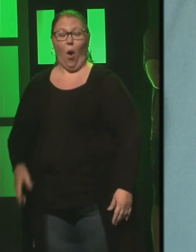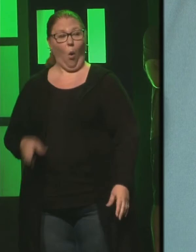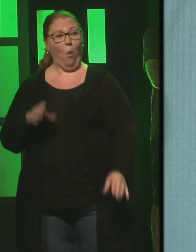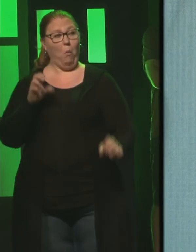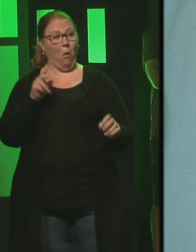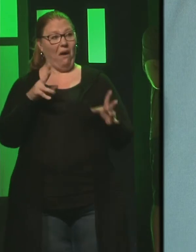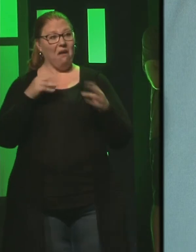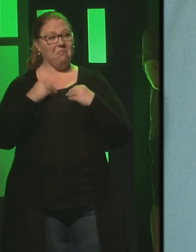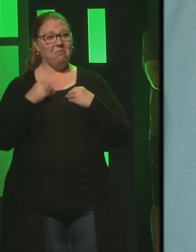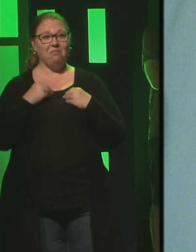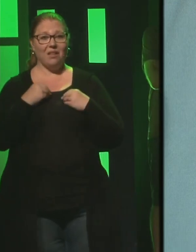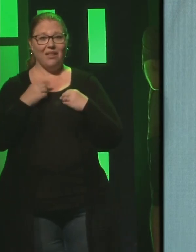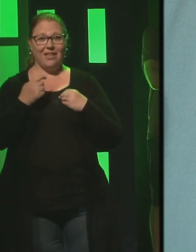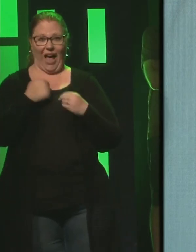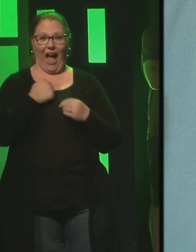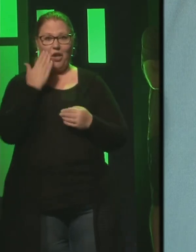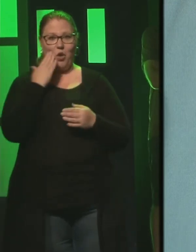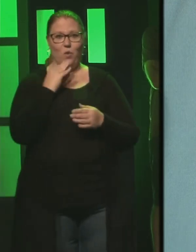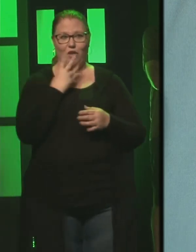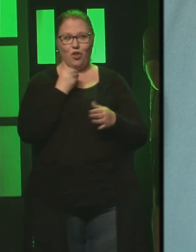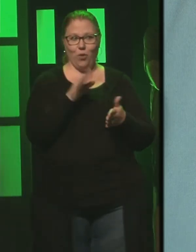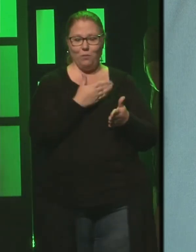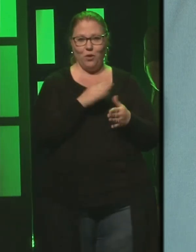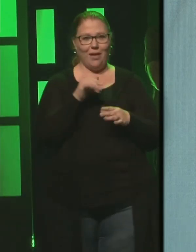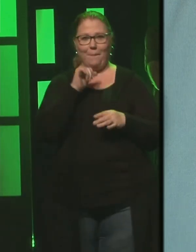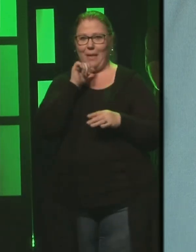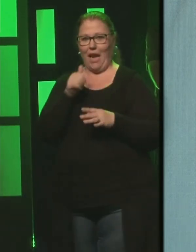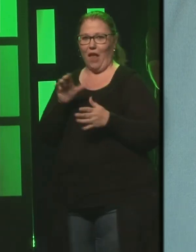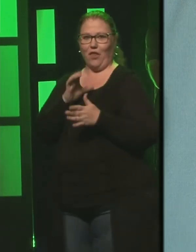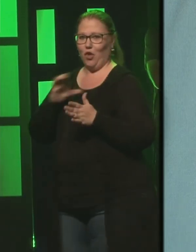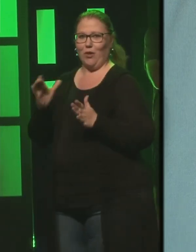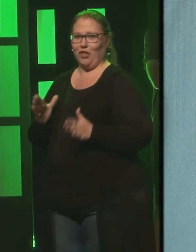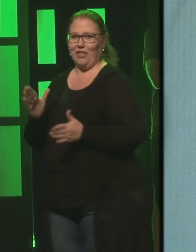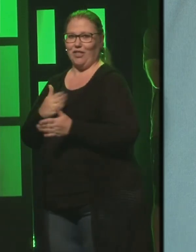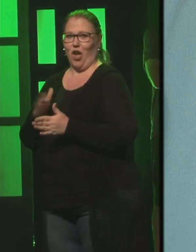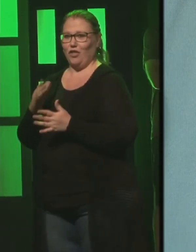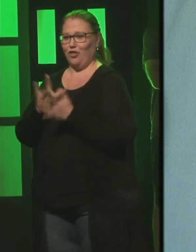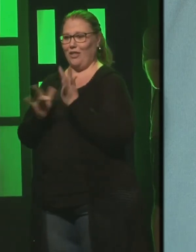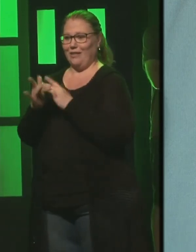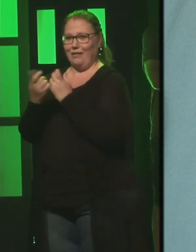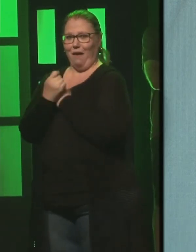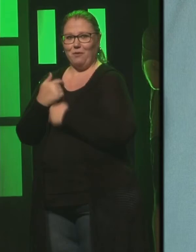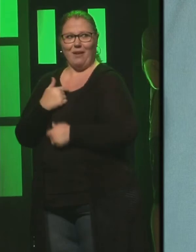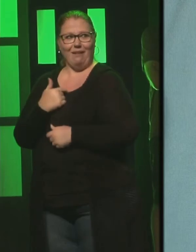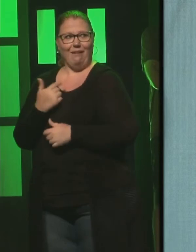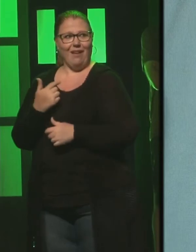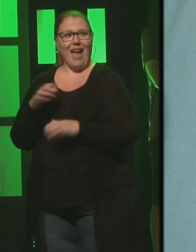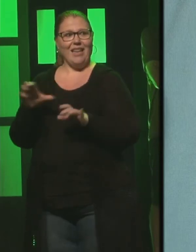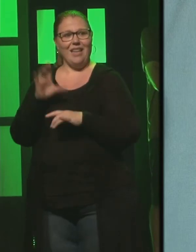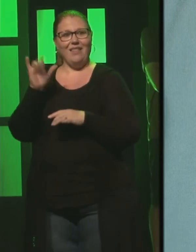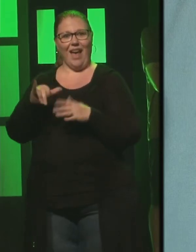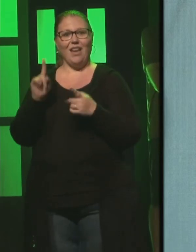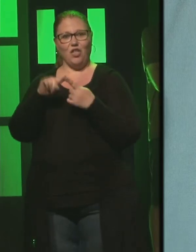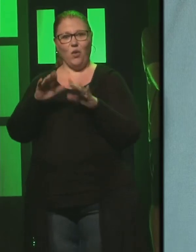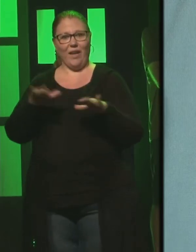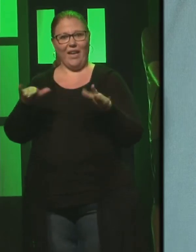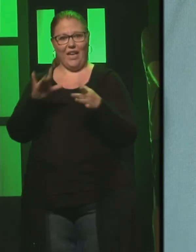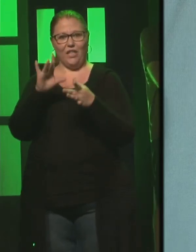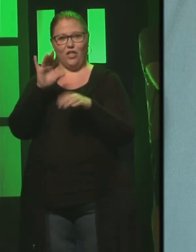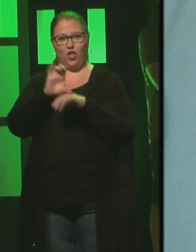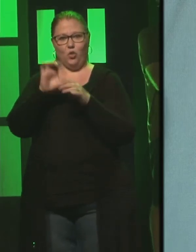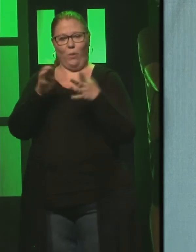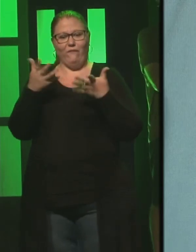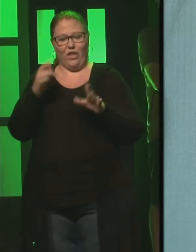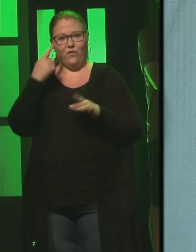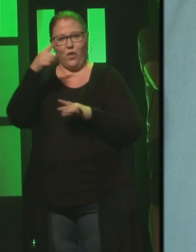"Okay," because I knew Hava Nagila, but not Jesus Loves Me. I did that for several months until junior church let out for the summer, and I